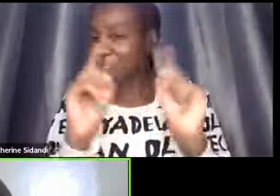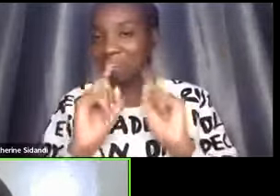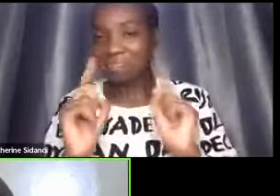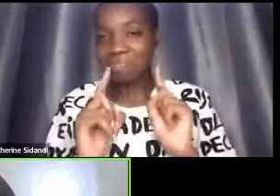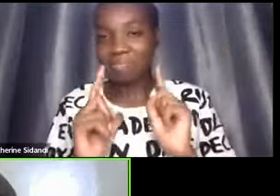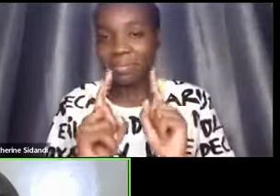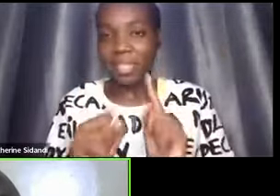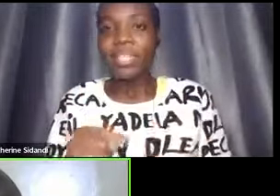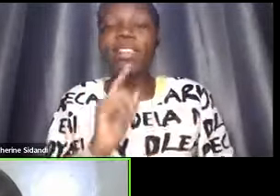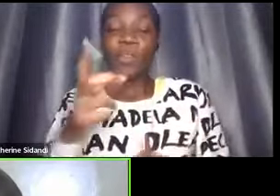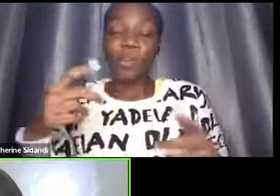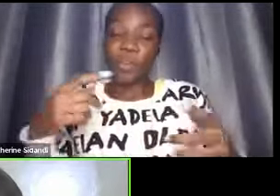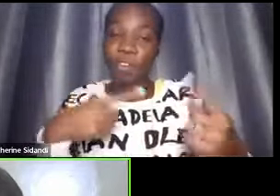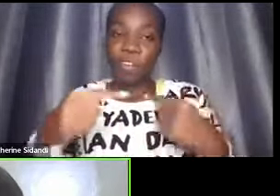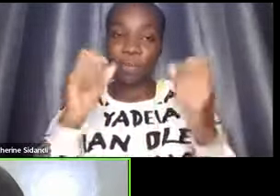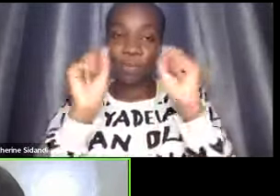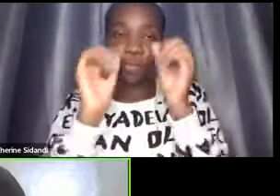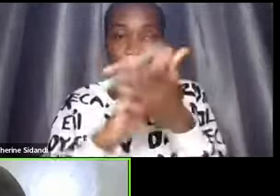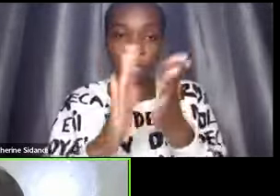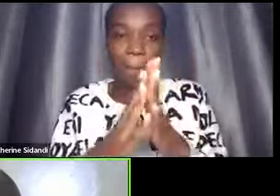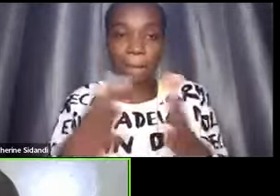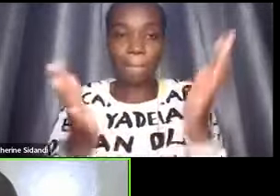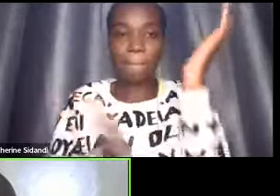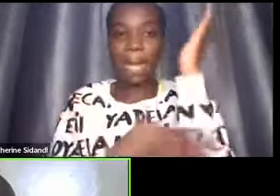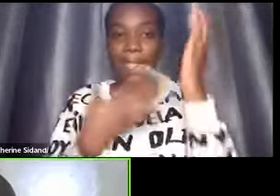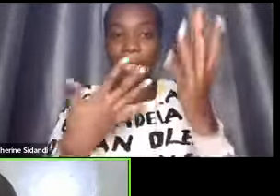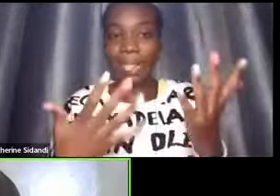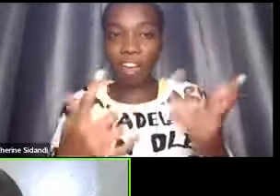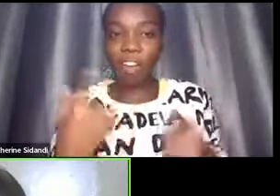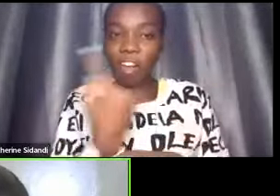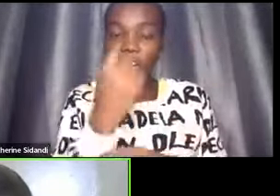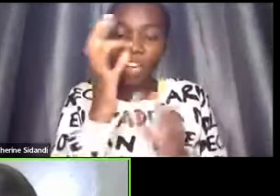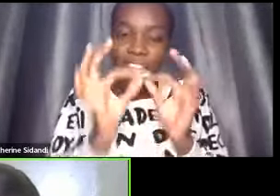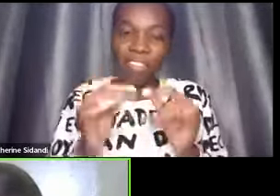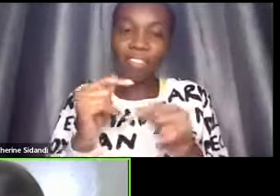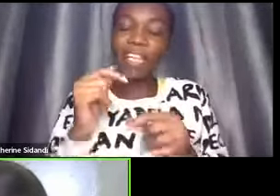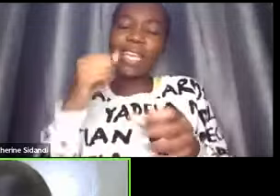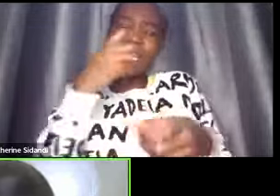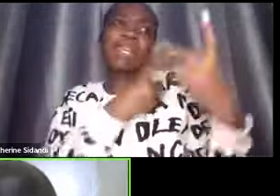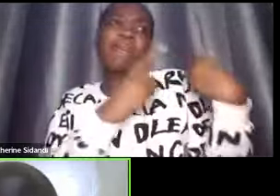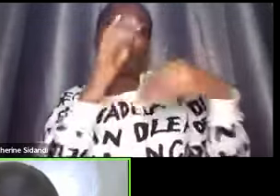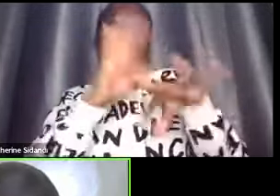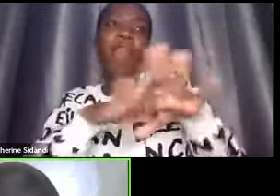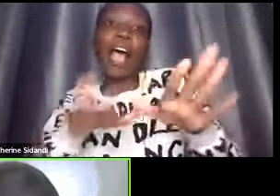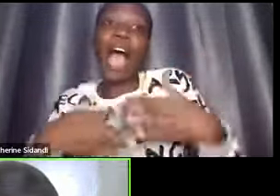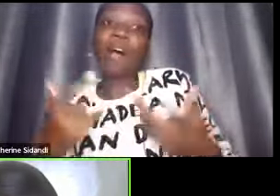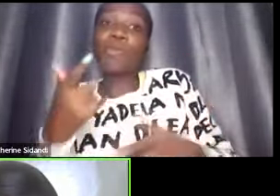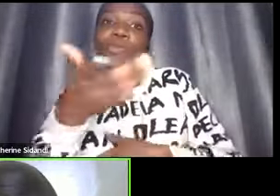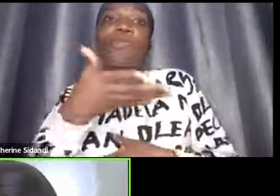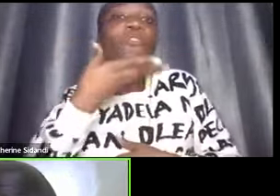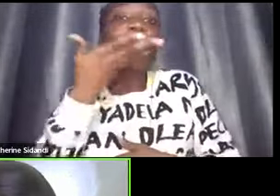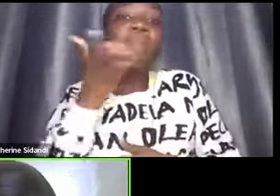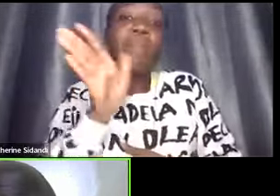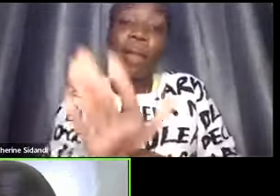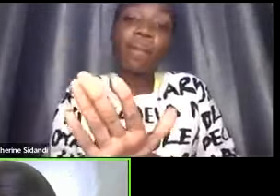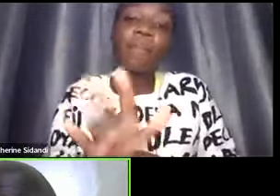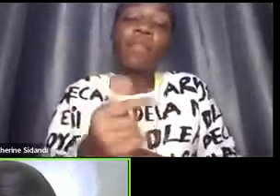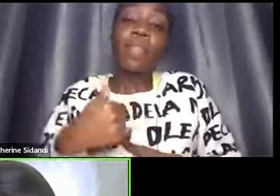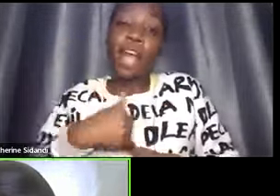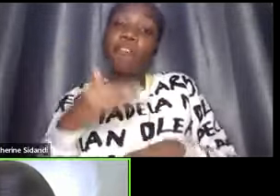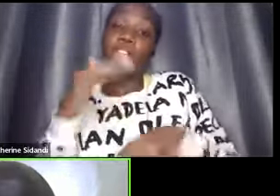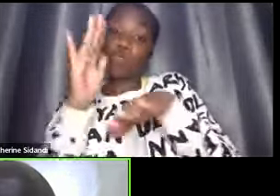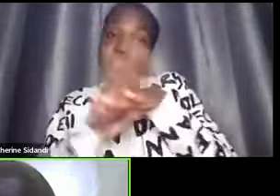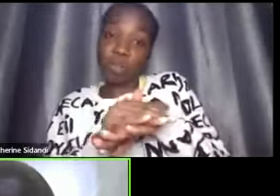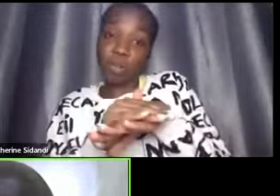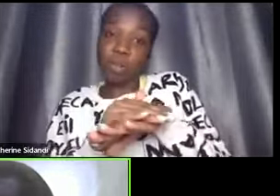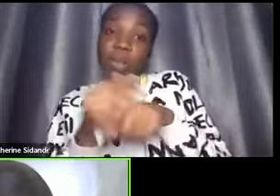bad thing if depending on the way we respond to it. There is good conflict and